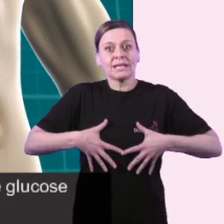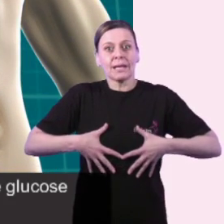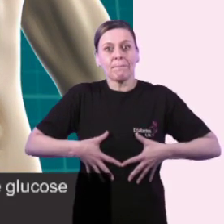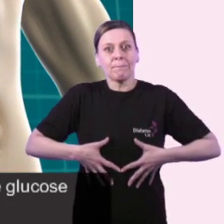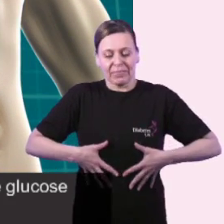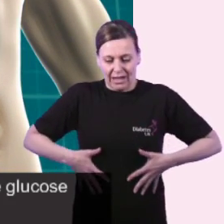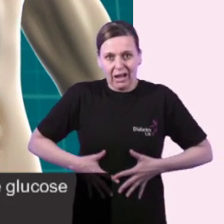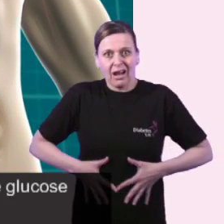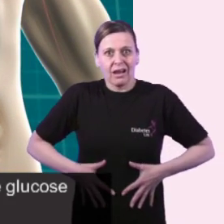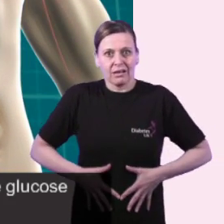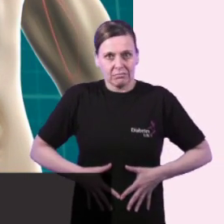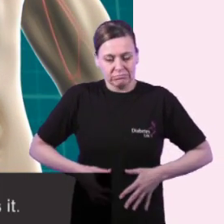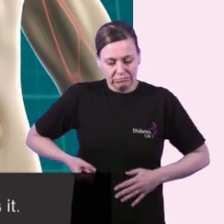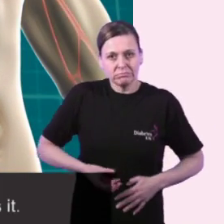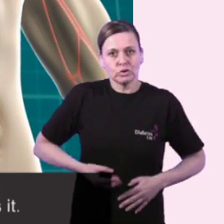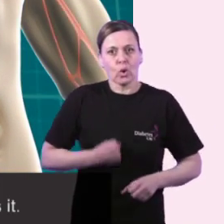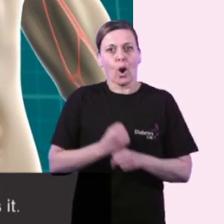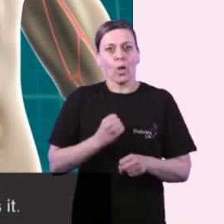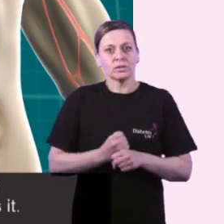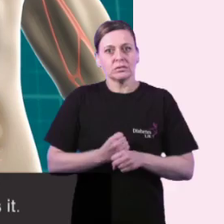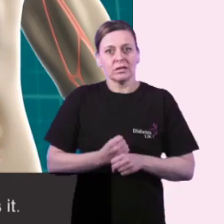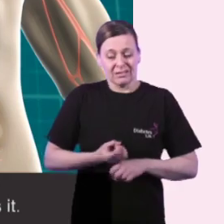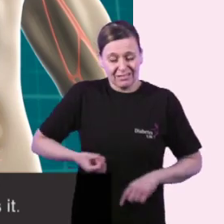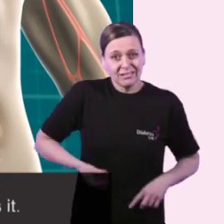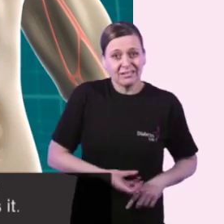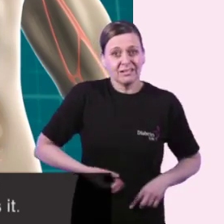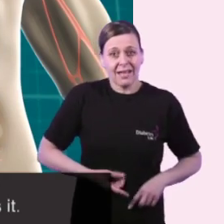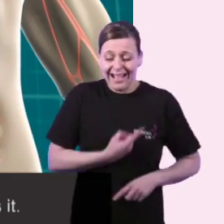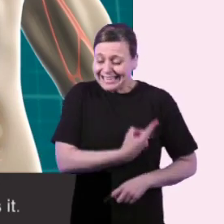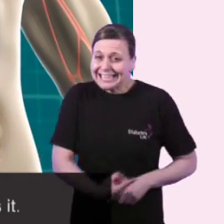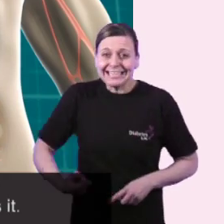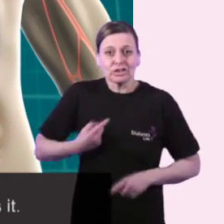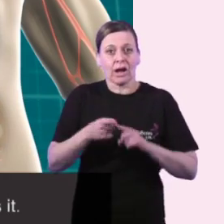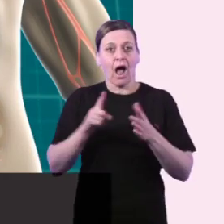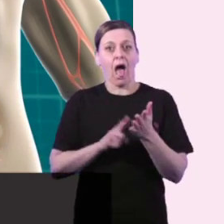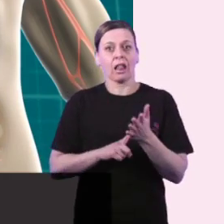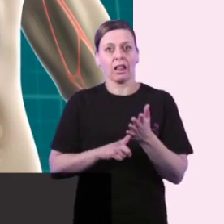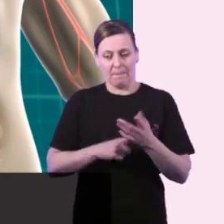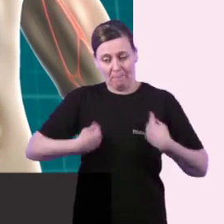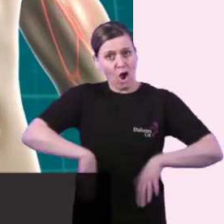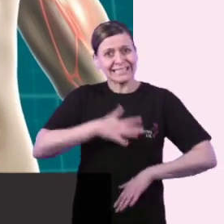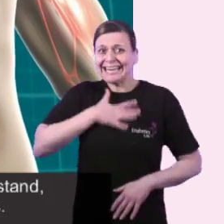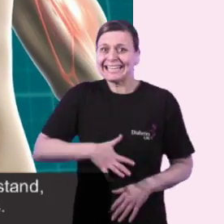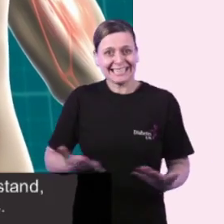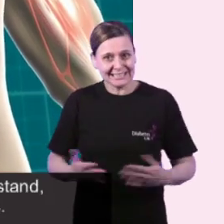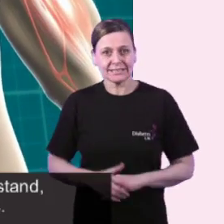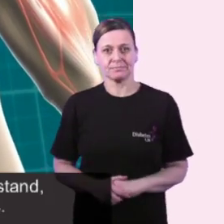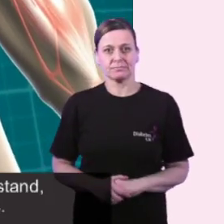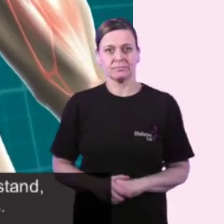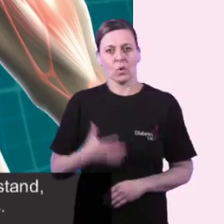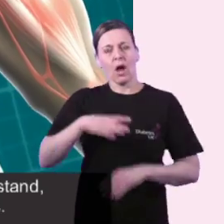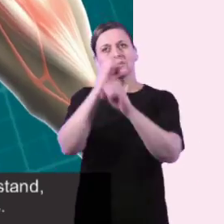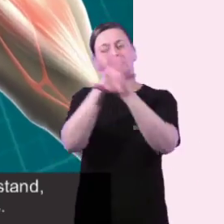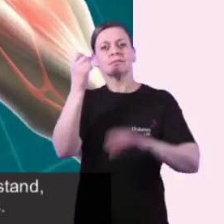then takes the glucose and the insulin to every cell in our body that needs it. To make this easier to understand